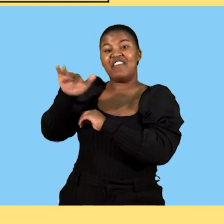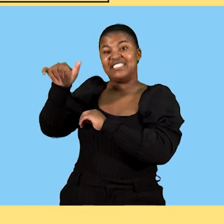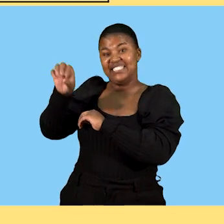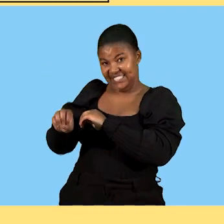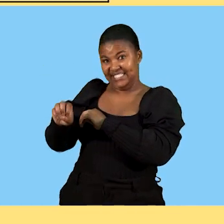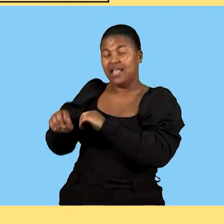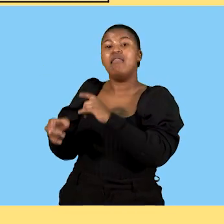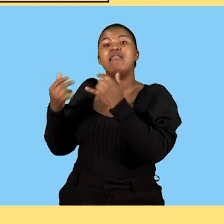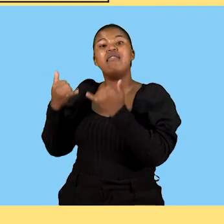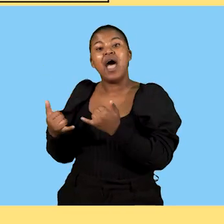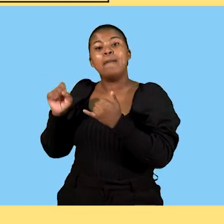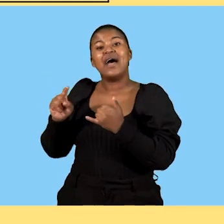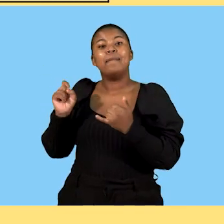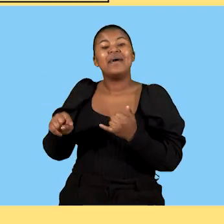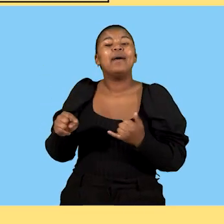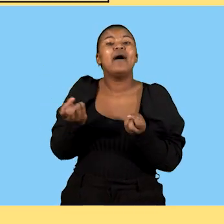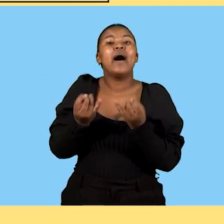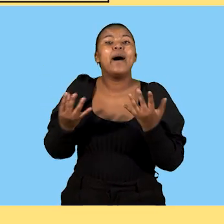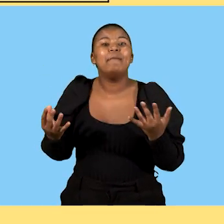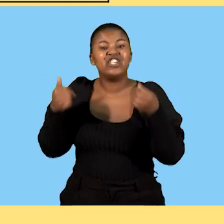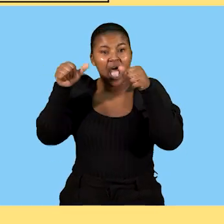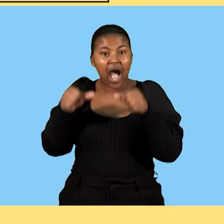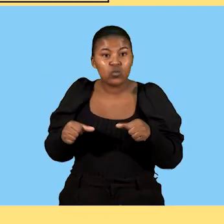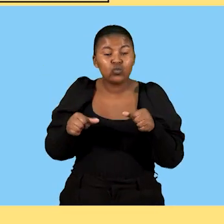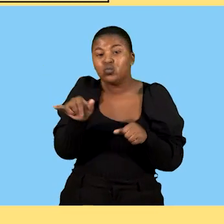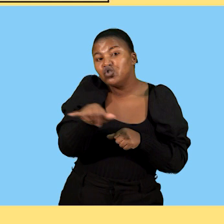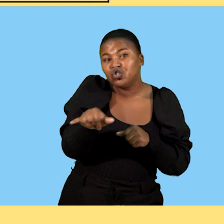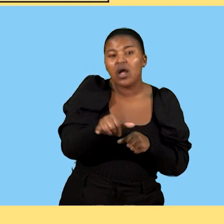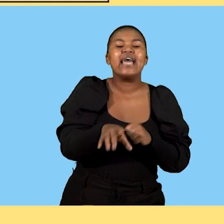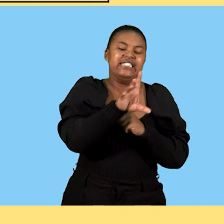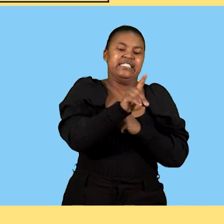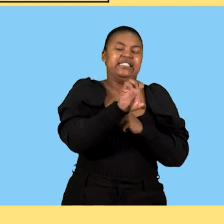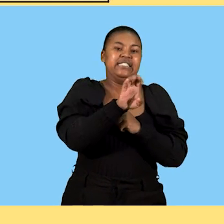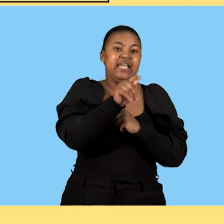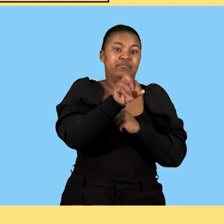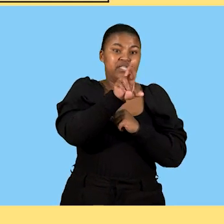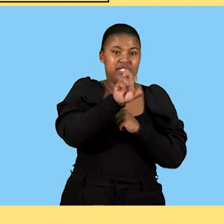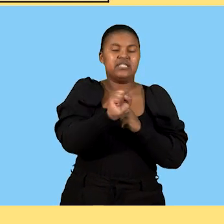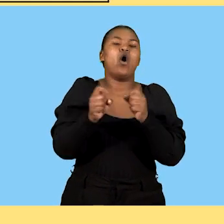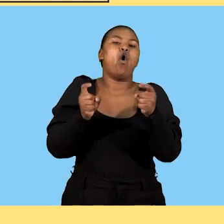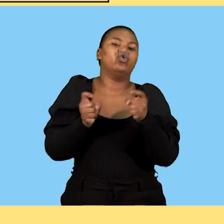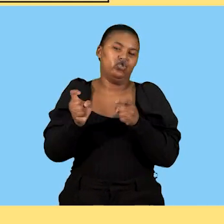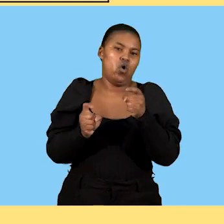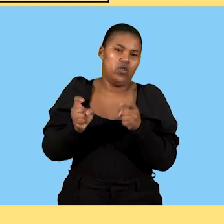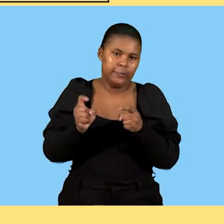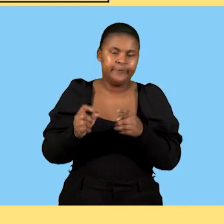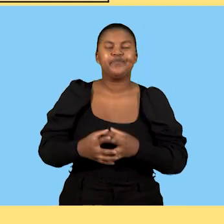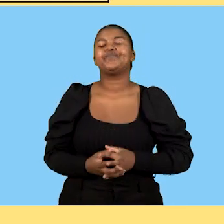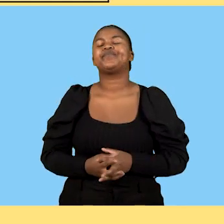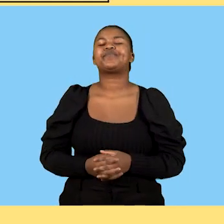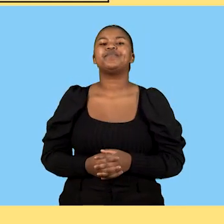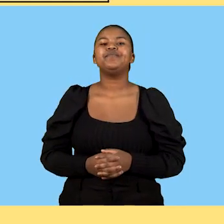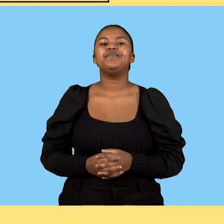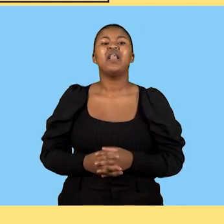1,560. And the account to credit, therefore, is debtors control. Debtors